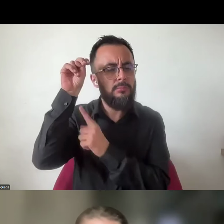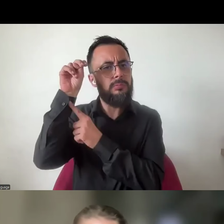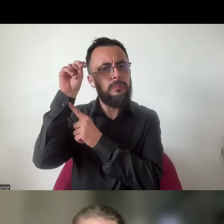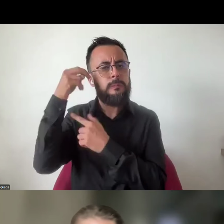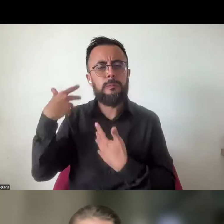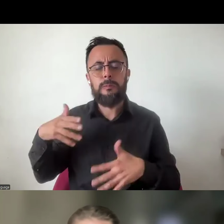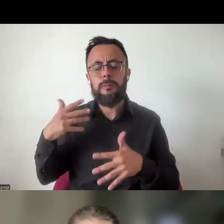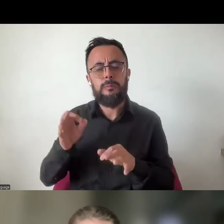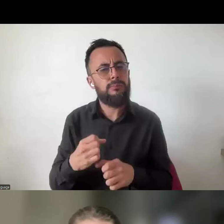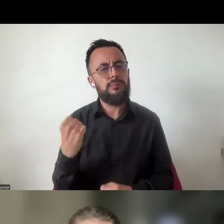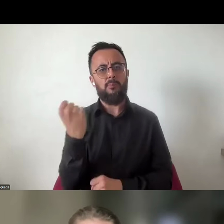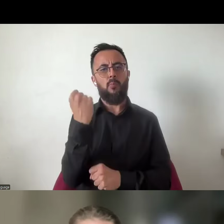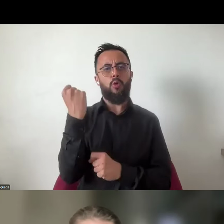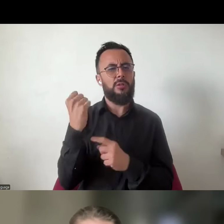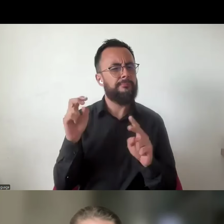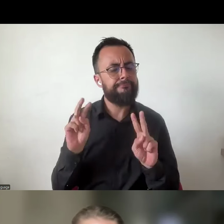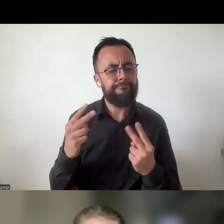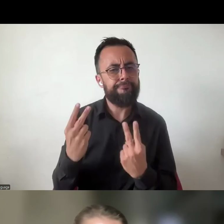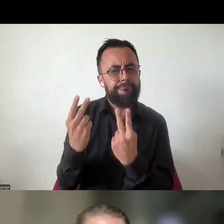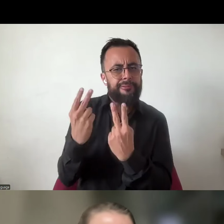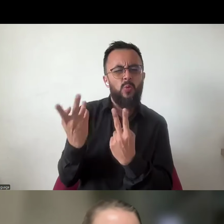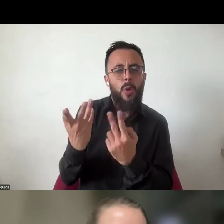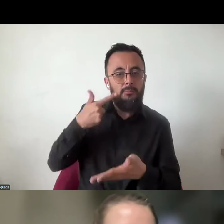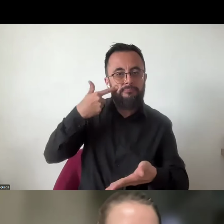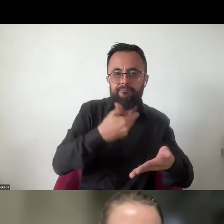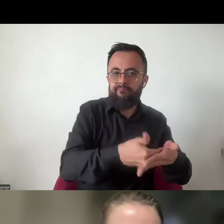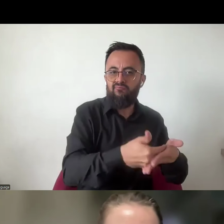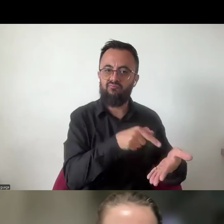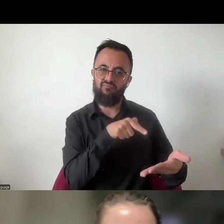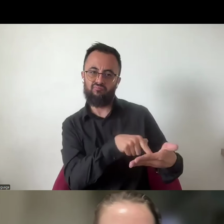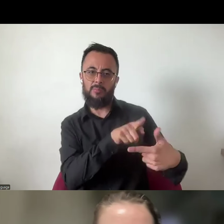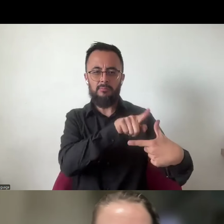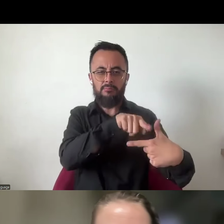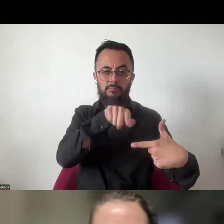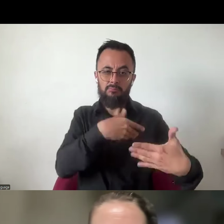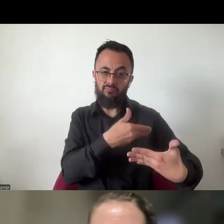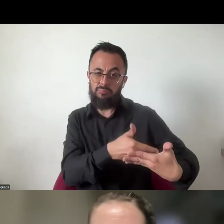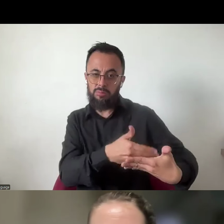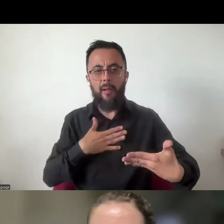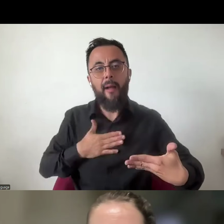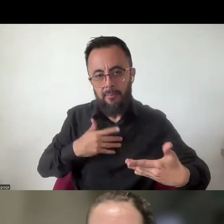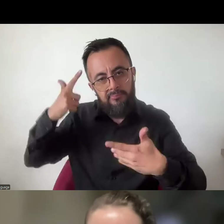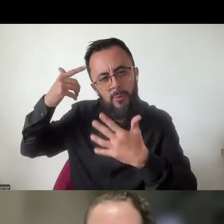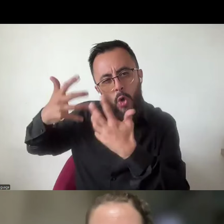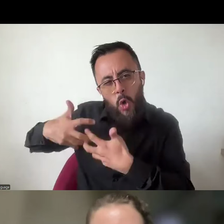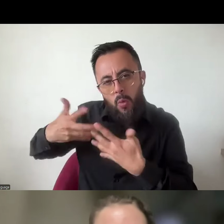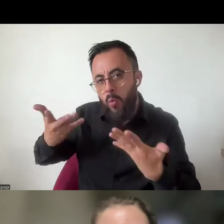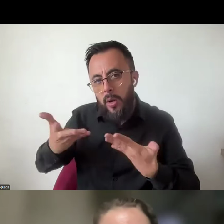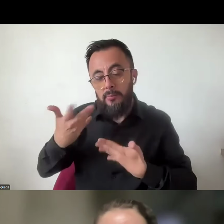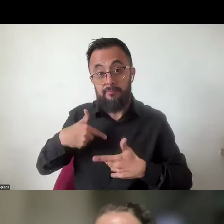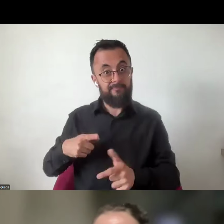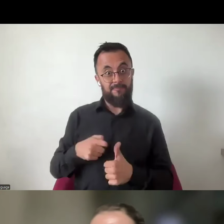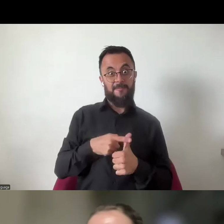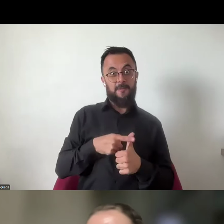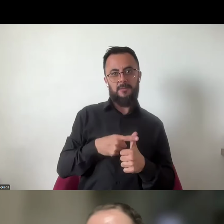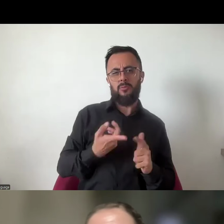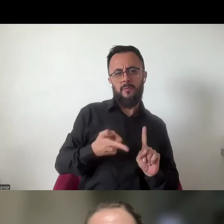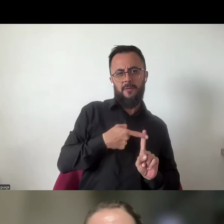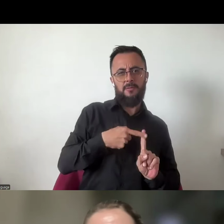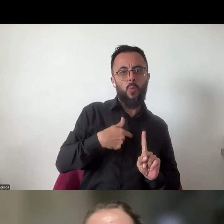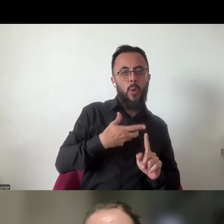do the comprehensive assessment because we knew that only if you have strong evidence and solid findings, it